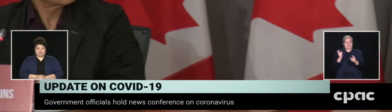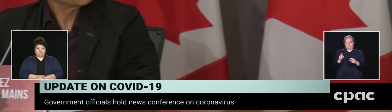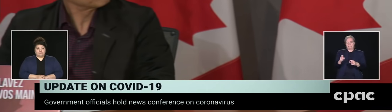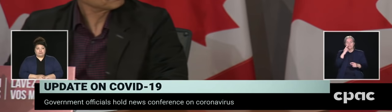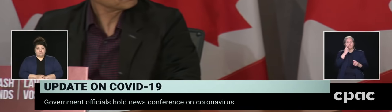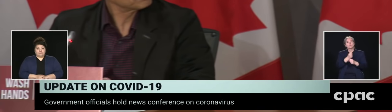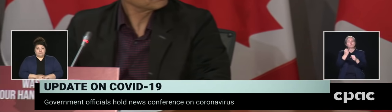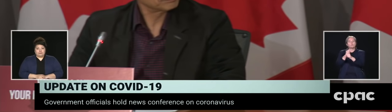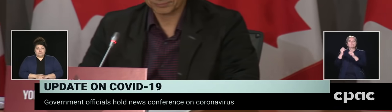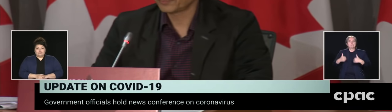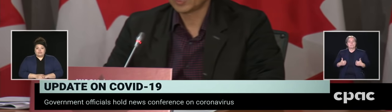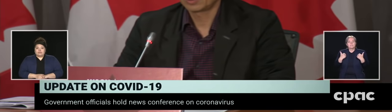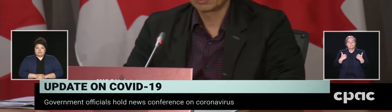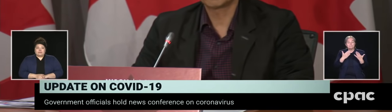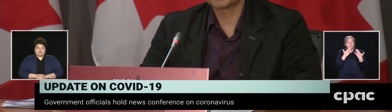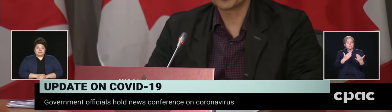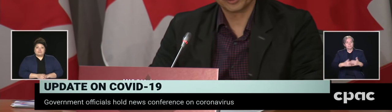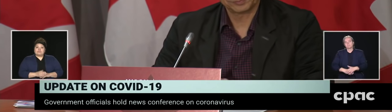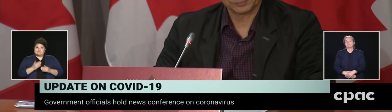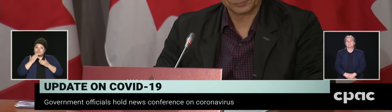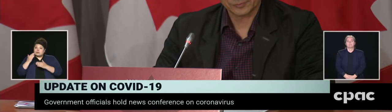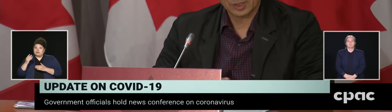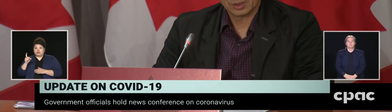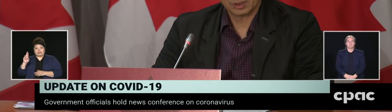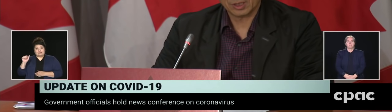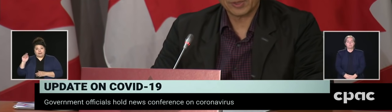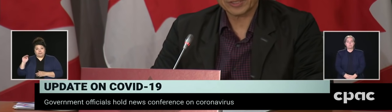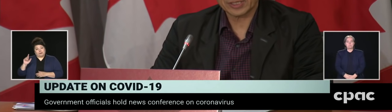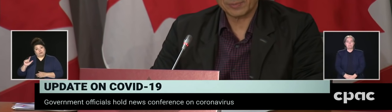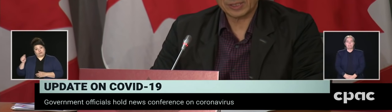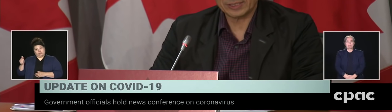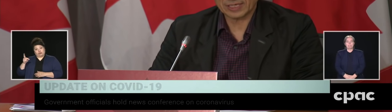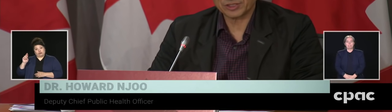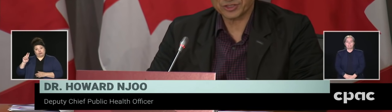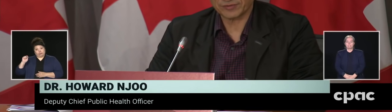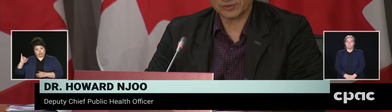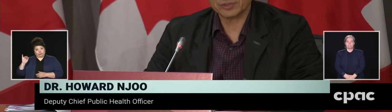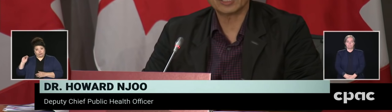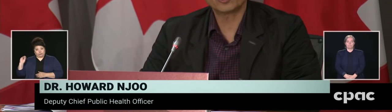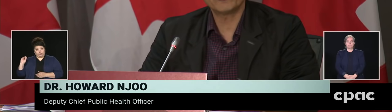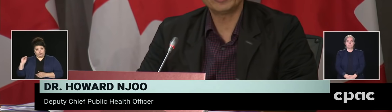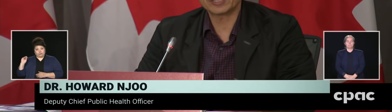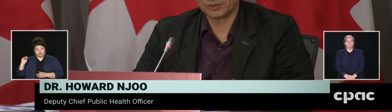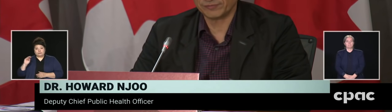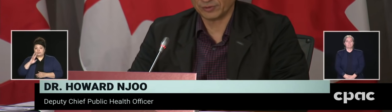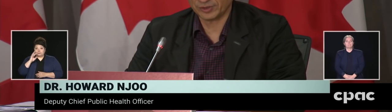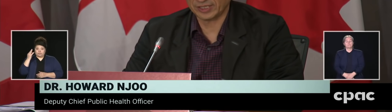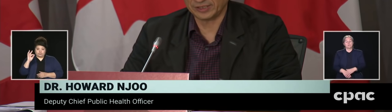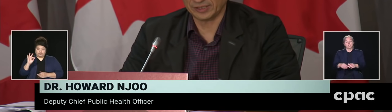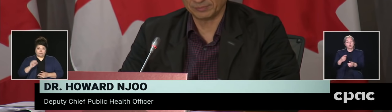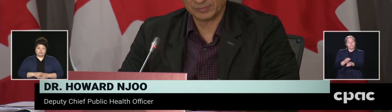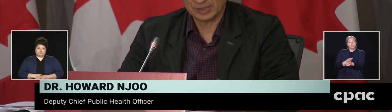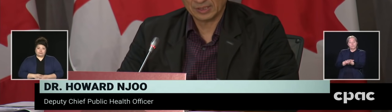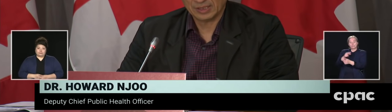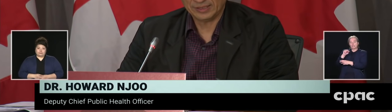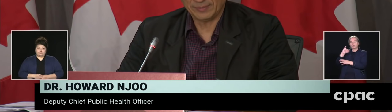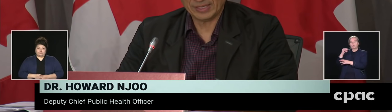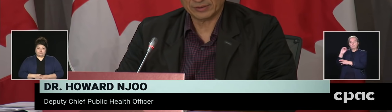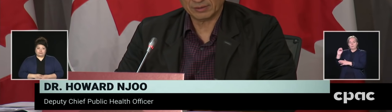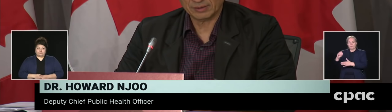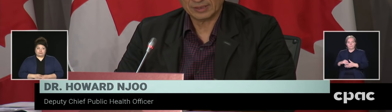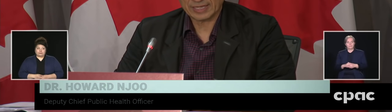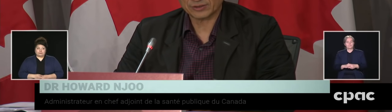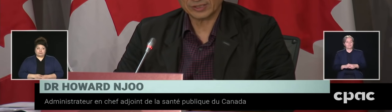Thank you, Dr. Tam. Dr. Njoo. Bonjour. On commencera par les derniers chiffres sur la COVID-19 au Canada. Il